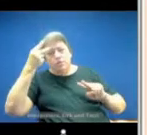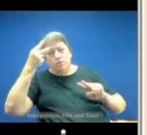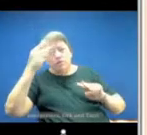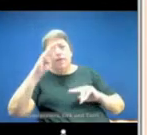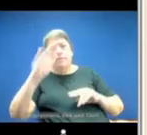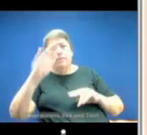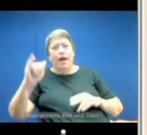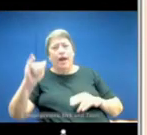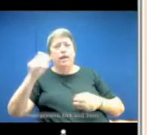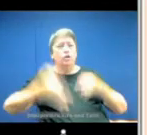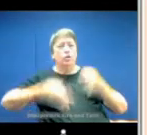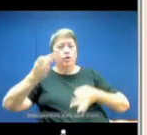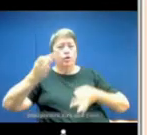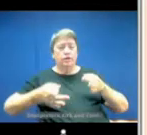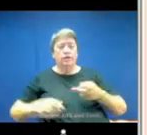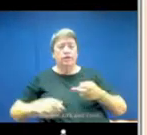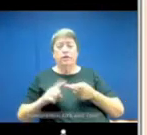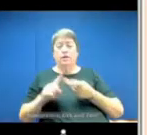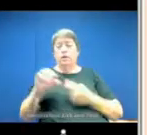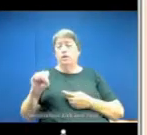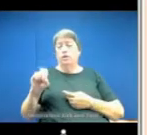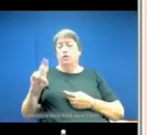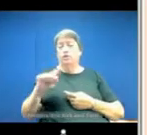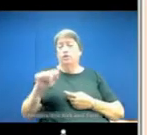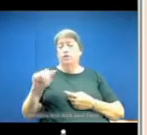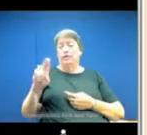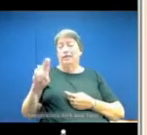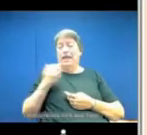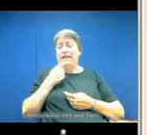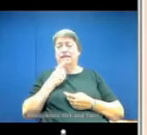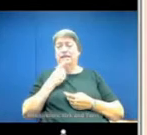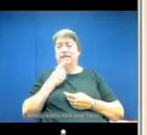Suzanne says you explain the role and function of each interpreter prior to starting.